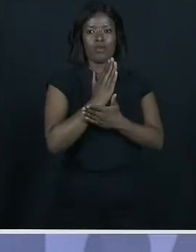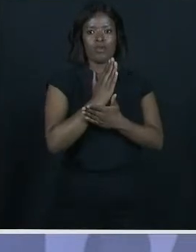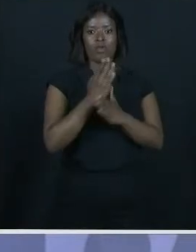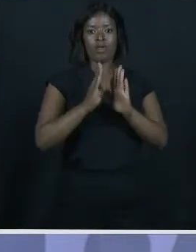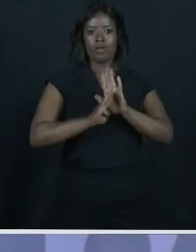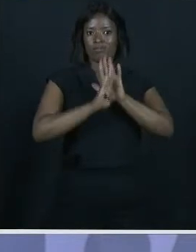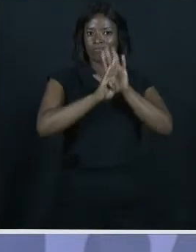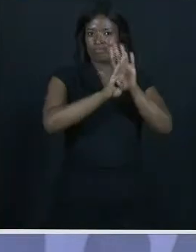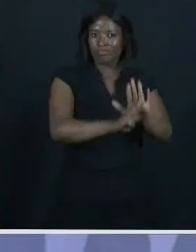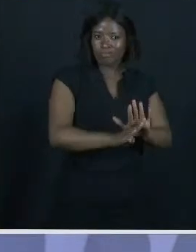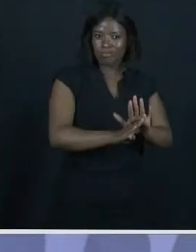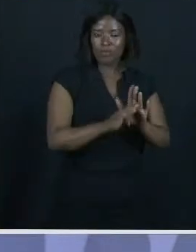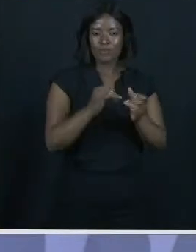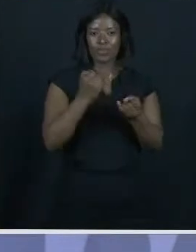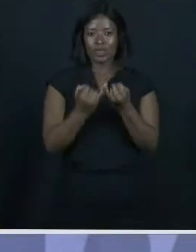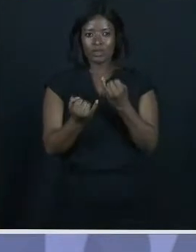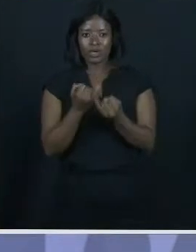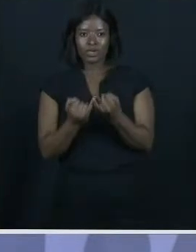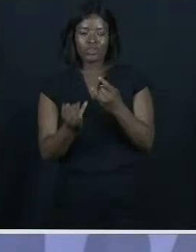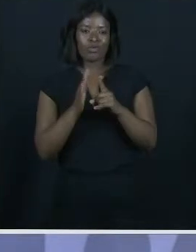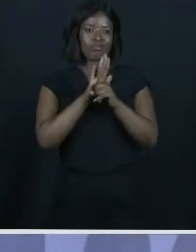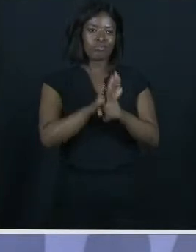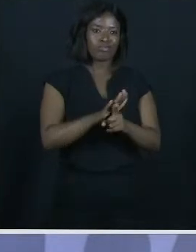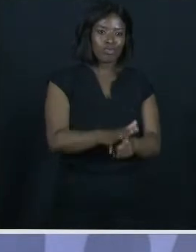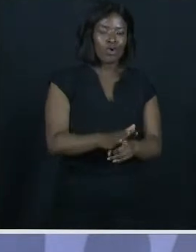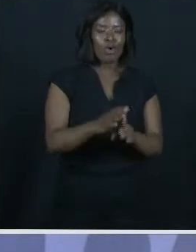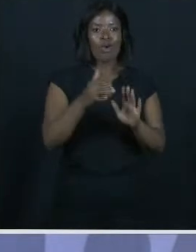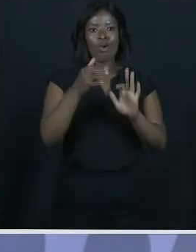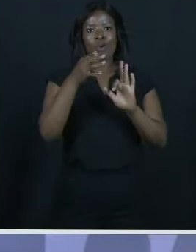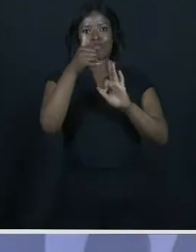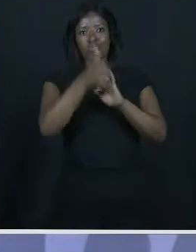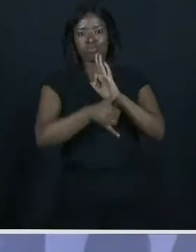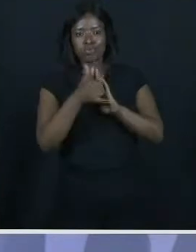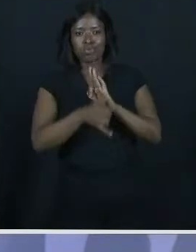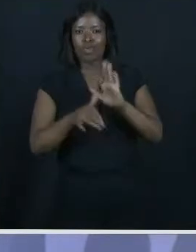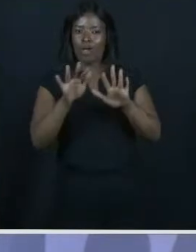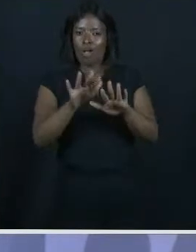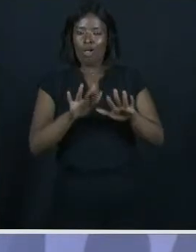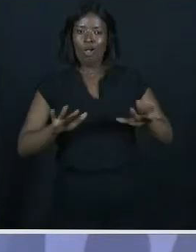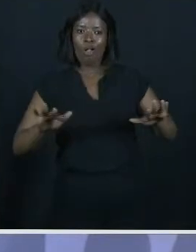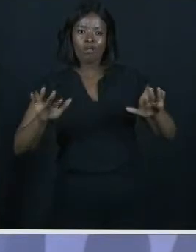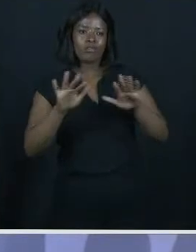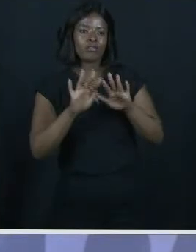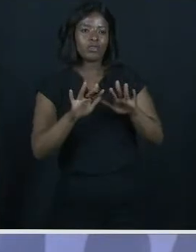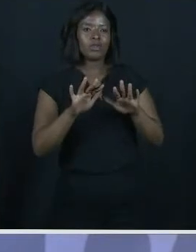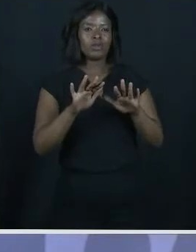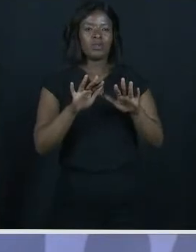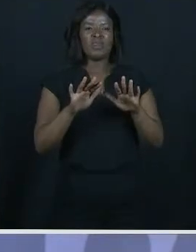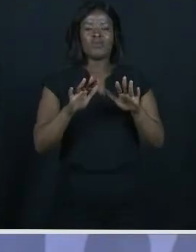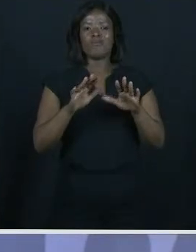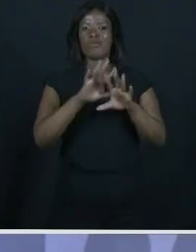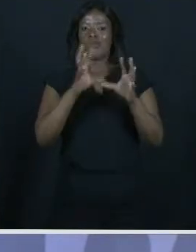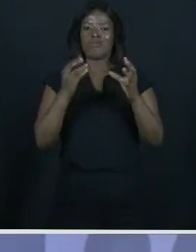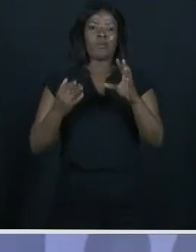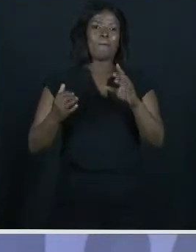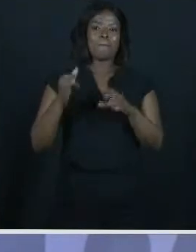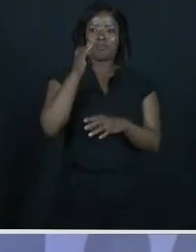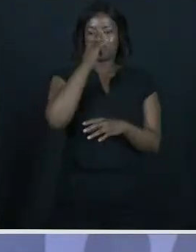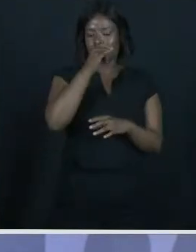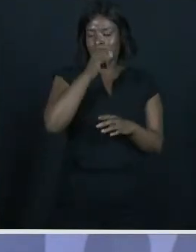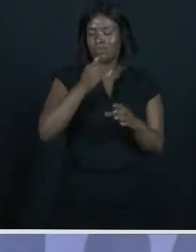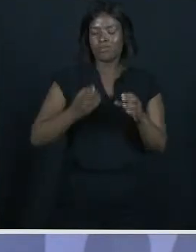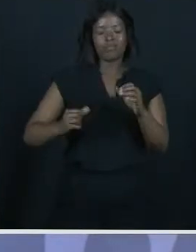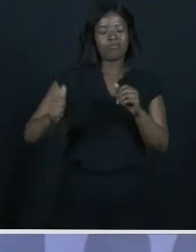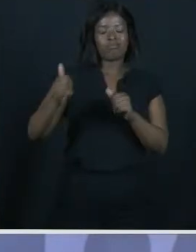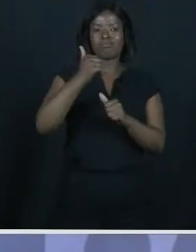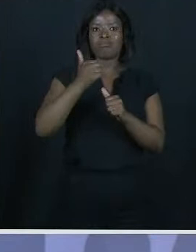Gender-based violence, sexual exploitation, and femicide are all grave human rights violations. We all